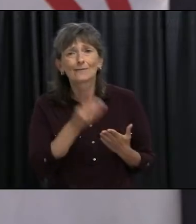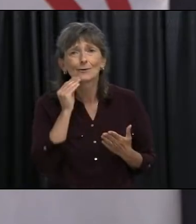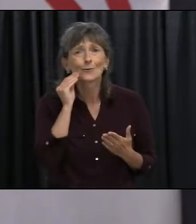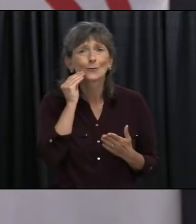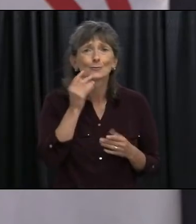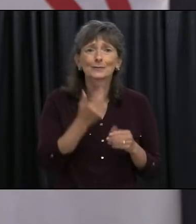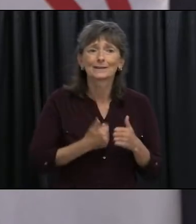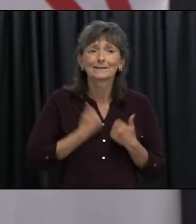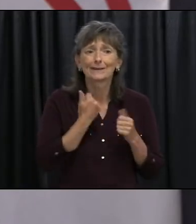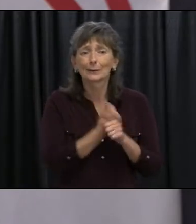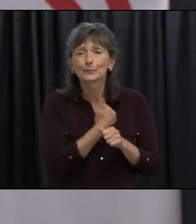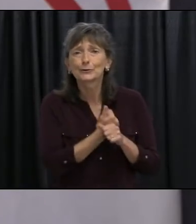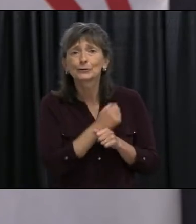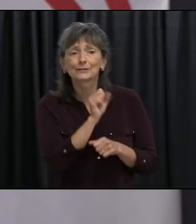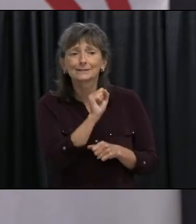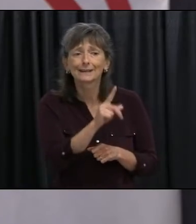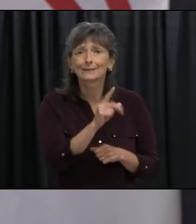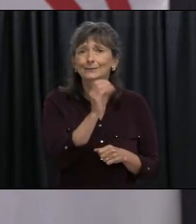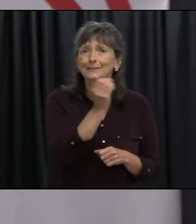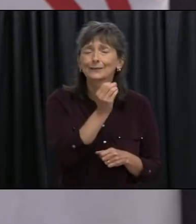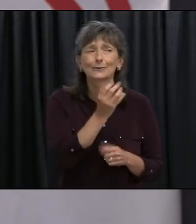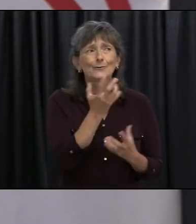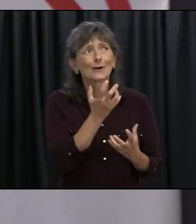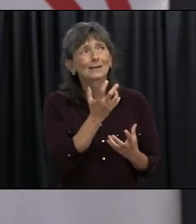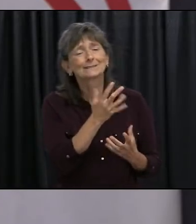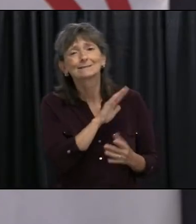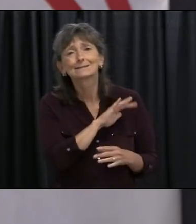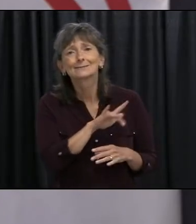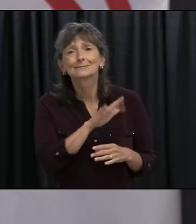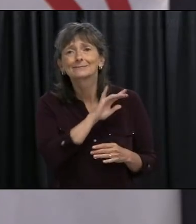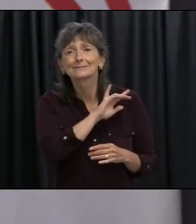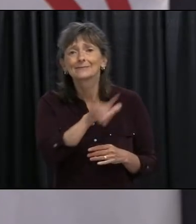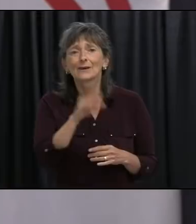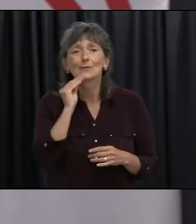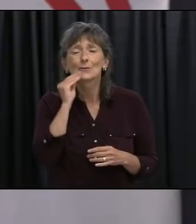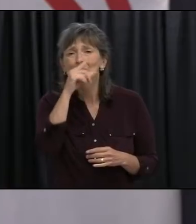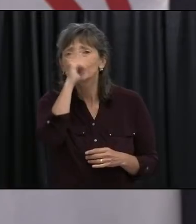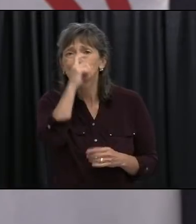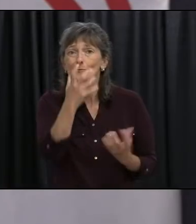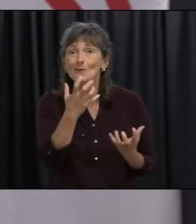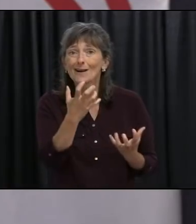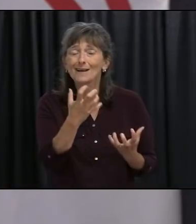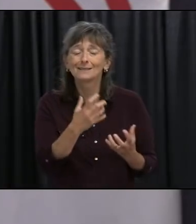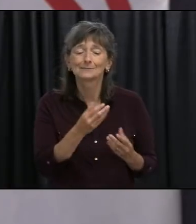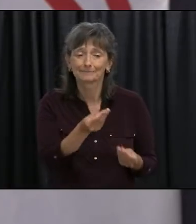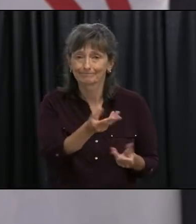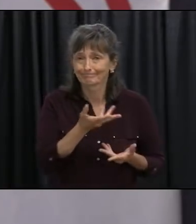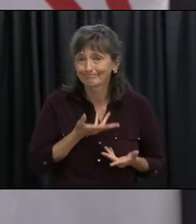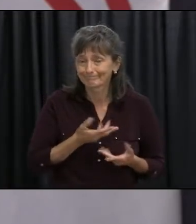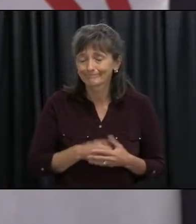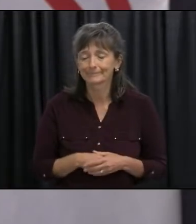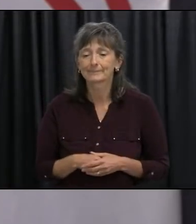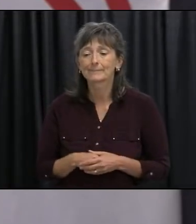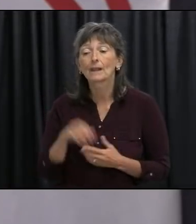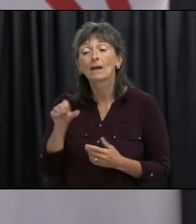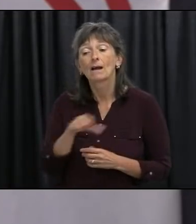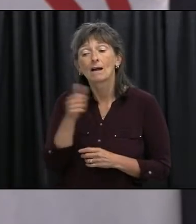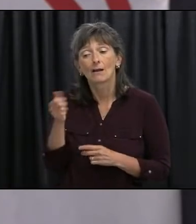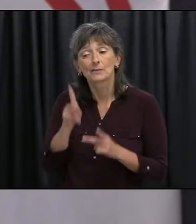Alberta, Saskatchewan, or in Ontario, people that would want to come home and visit. I've also heard from many people who are saying